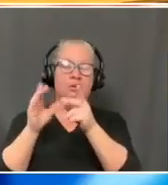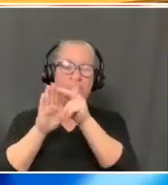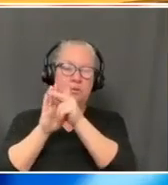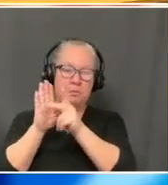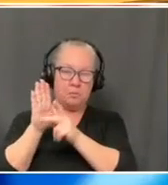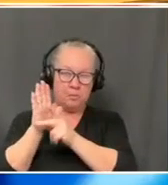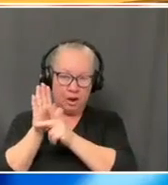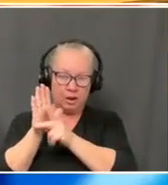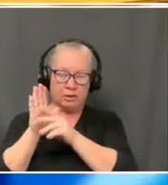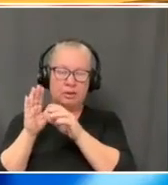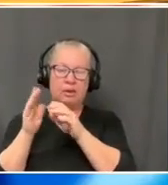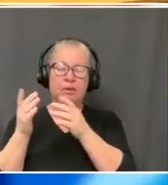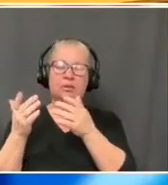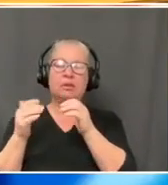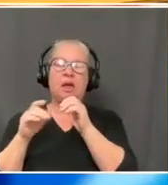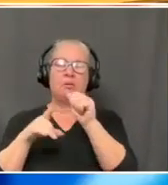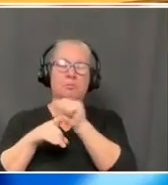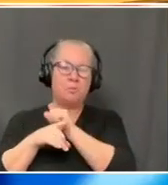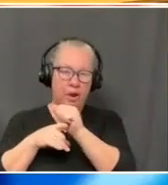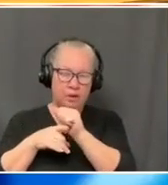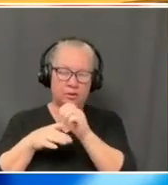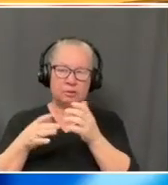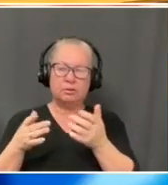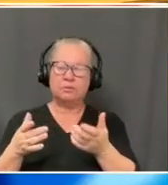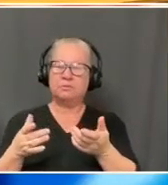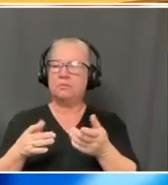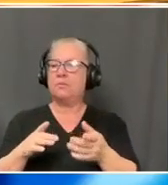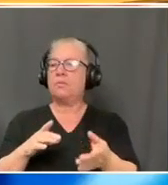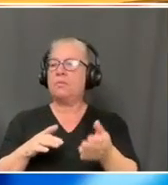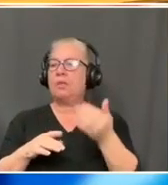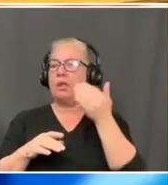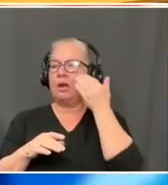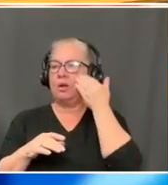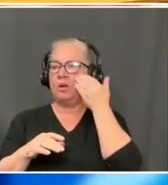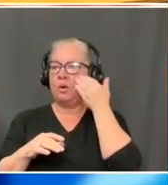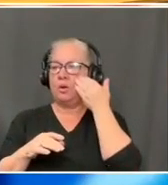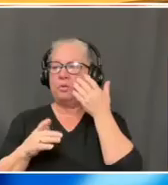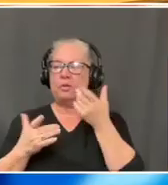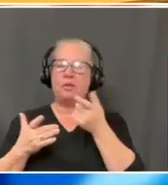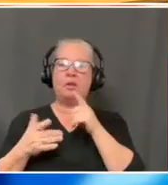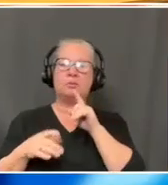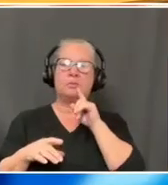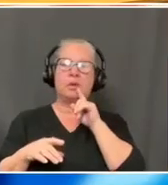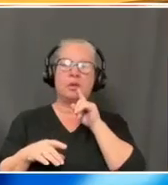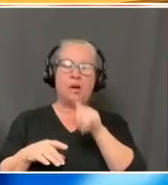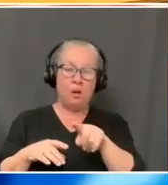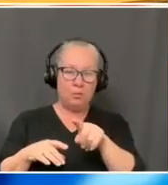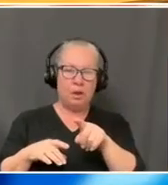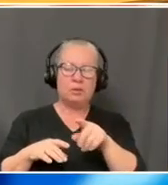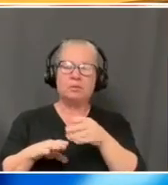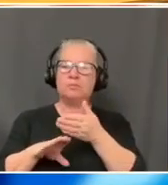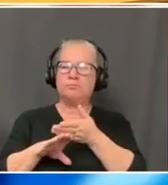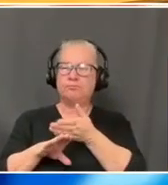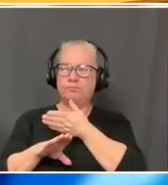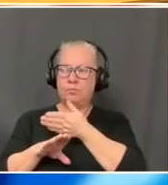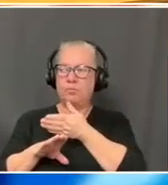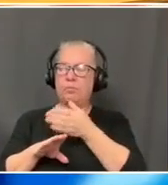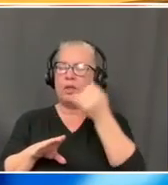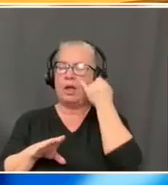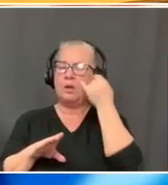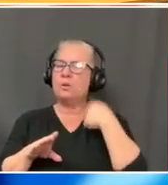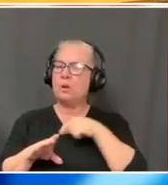like one-to-one devices, and I know that there had been some comments earlier and questions about whether we would want to further explore